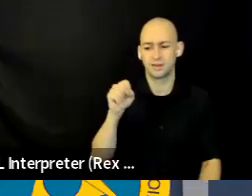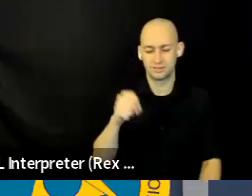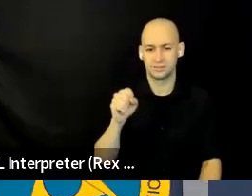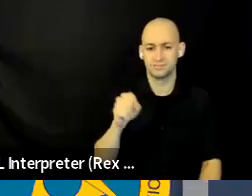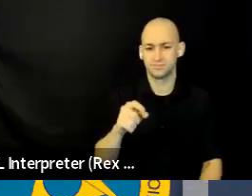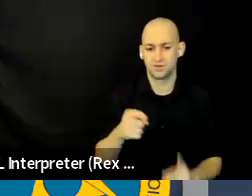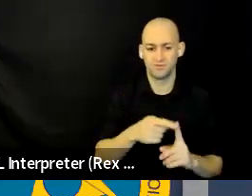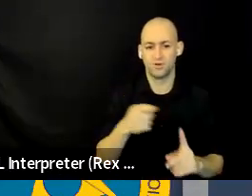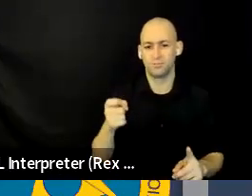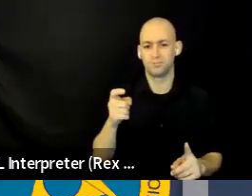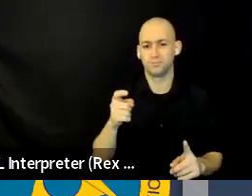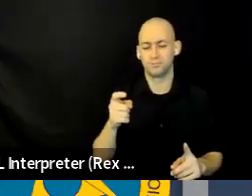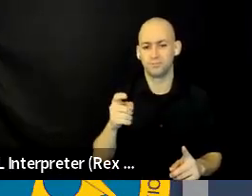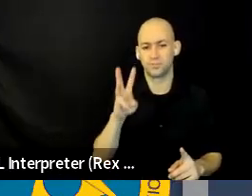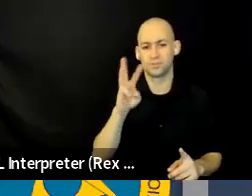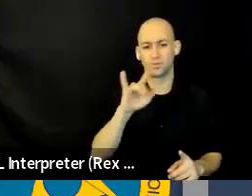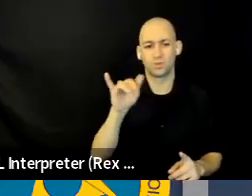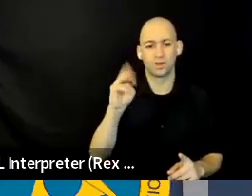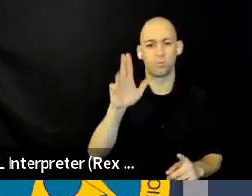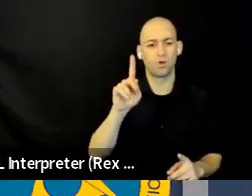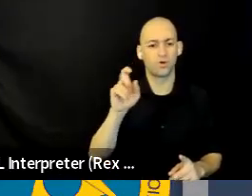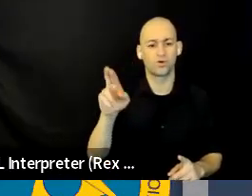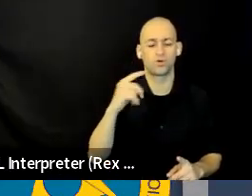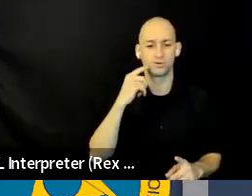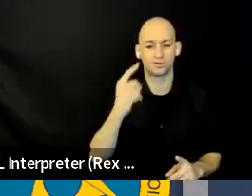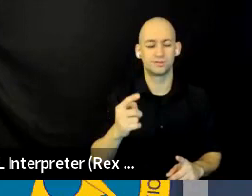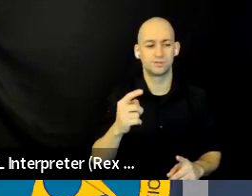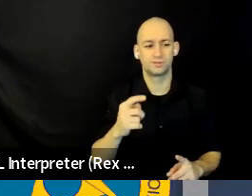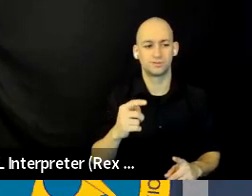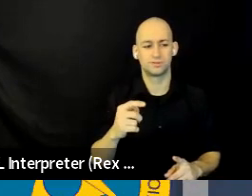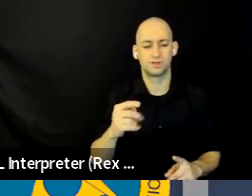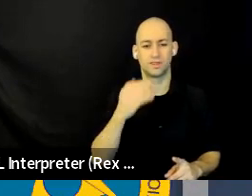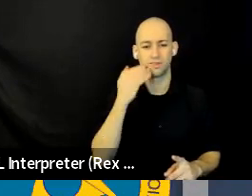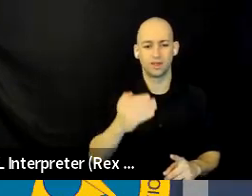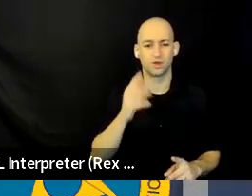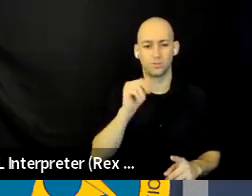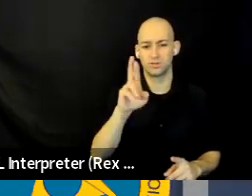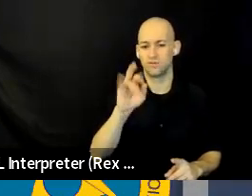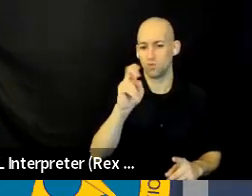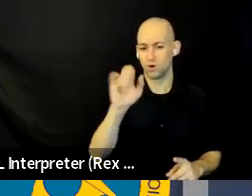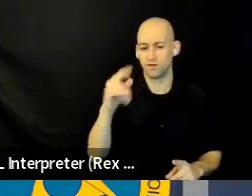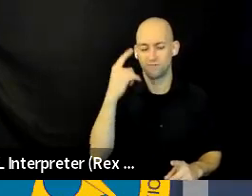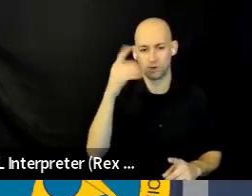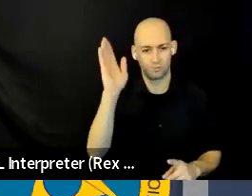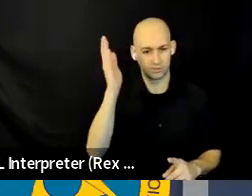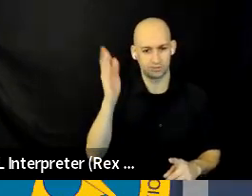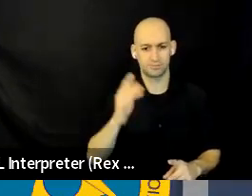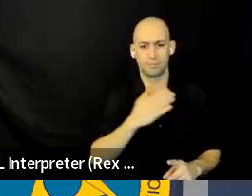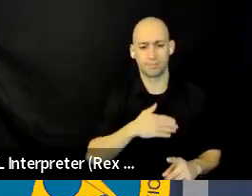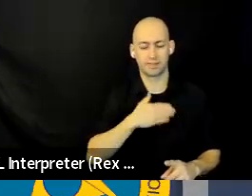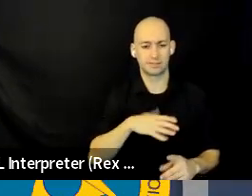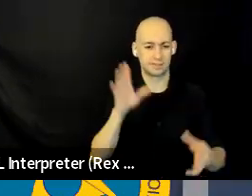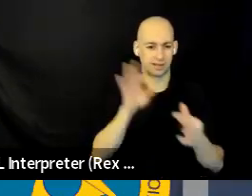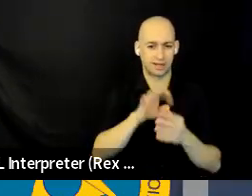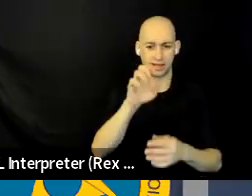one comes from William Walker. They write, "Thank you, Mr. Flournoy, for the presentation. Please reach out to the EAC